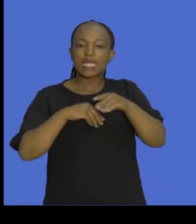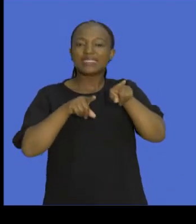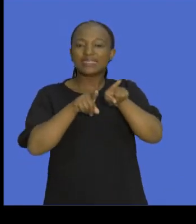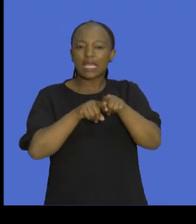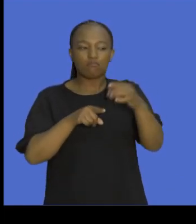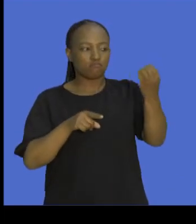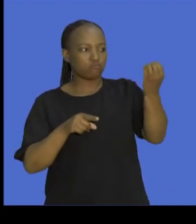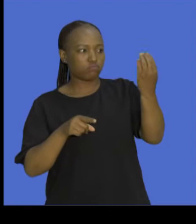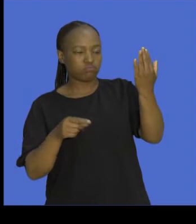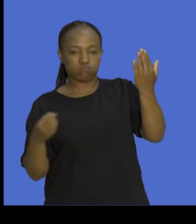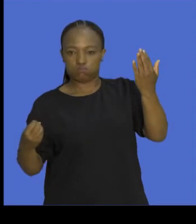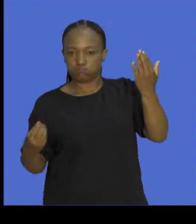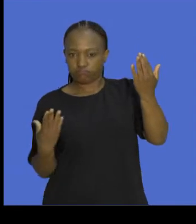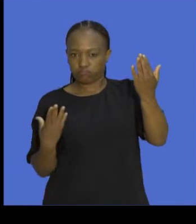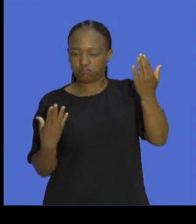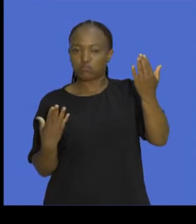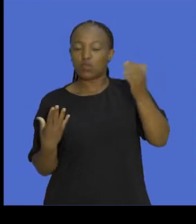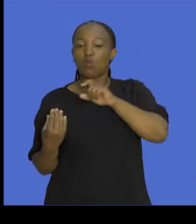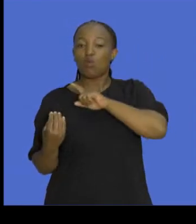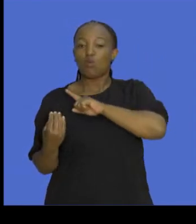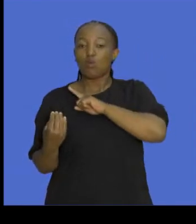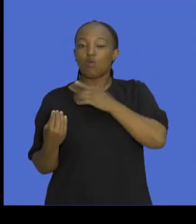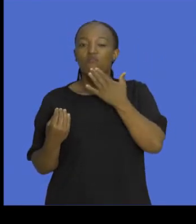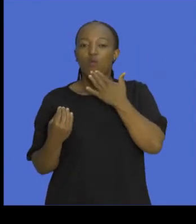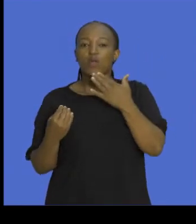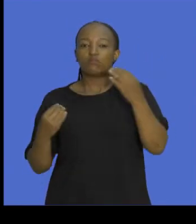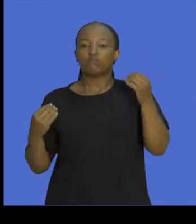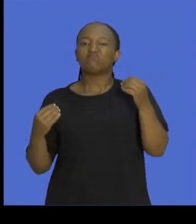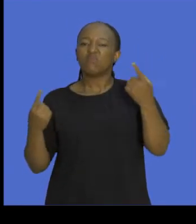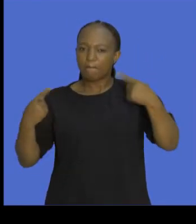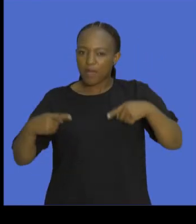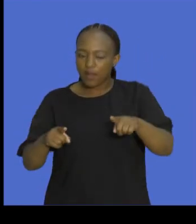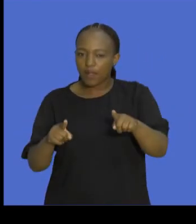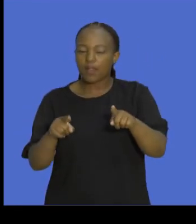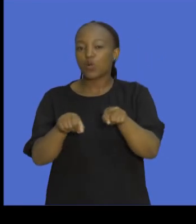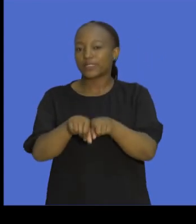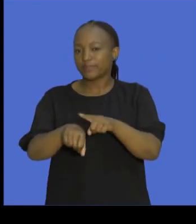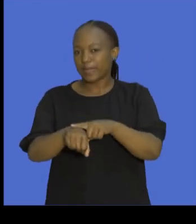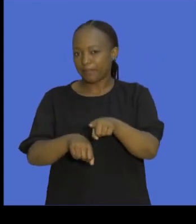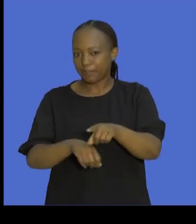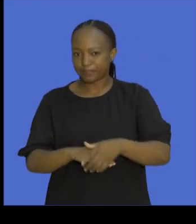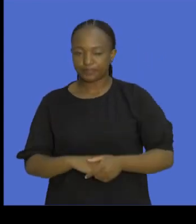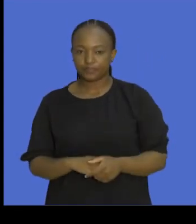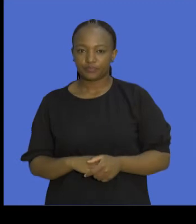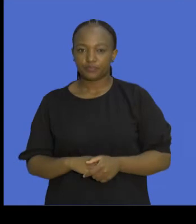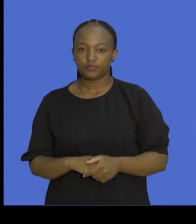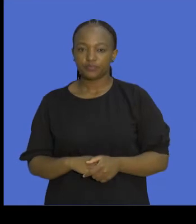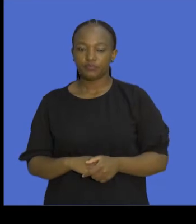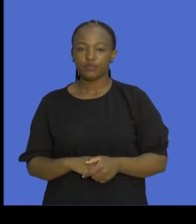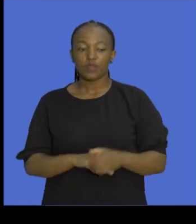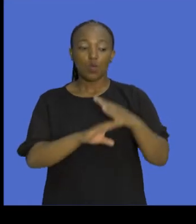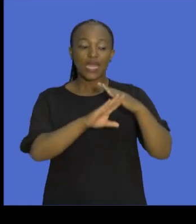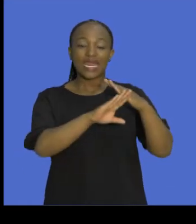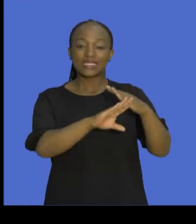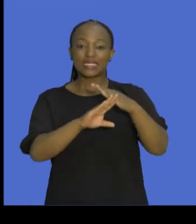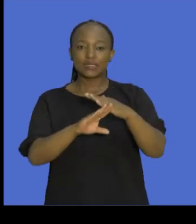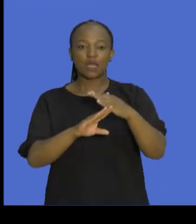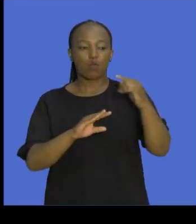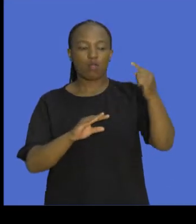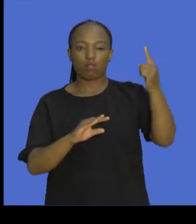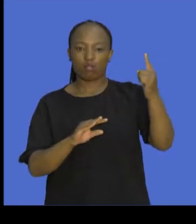adding another identical resistor in series, in parallel rather, okay? So the observation is that when resistors